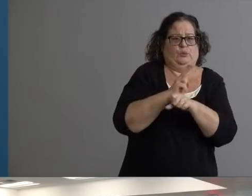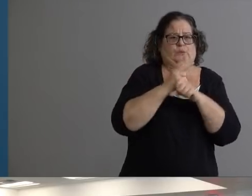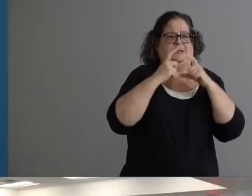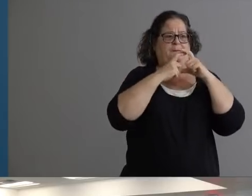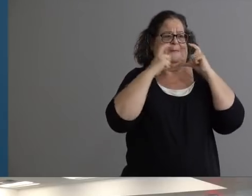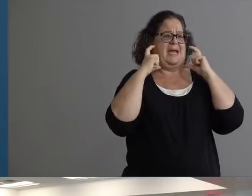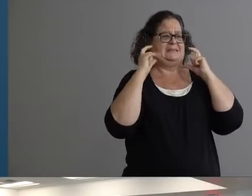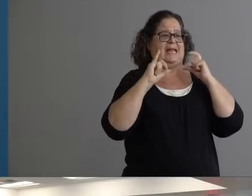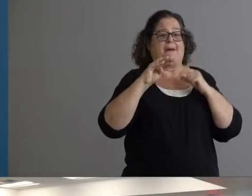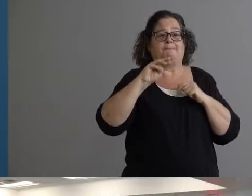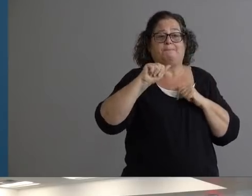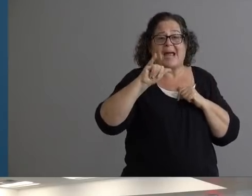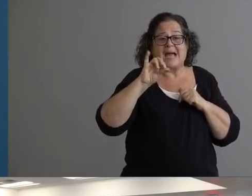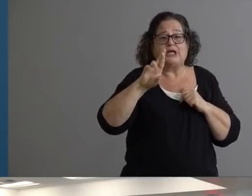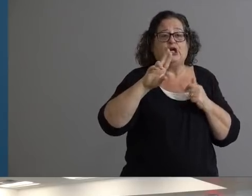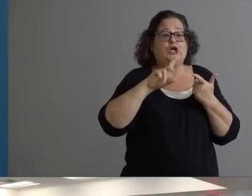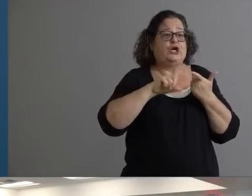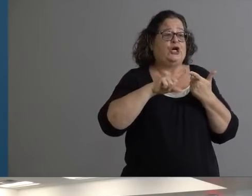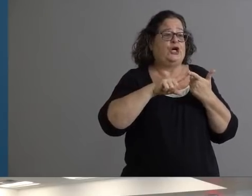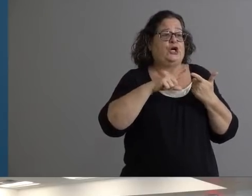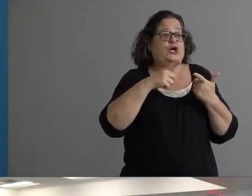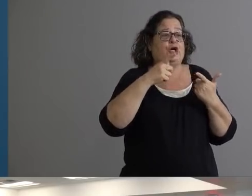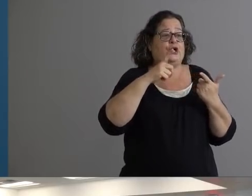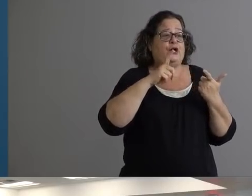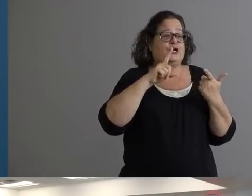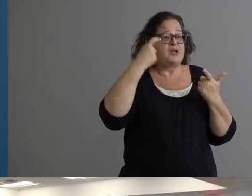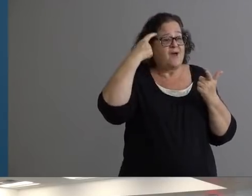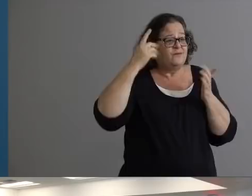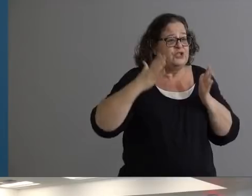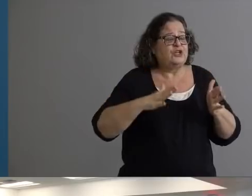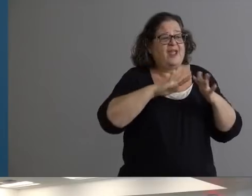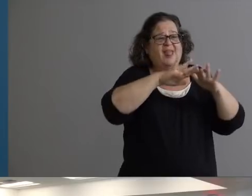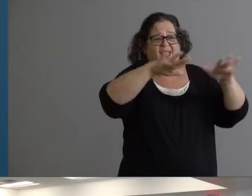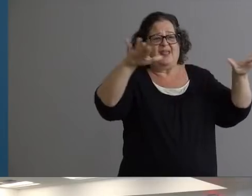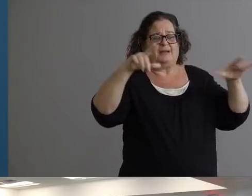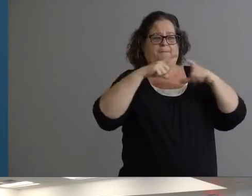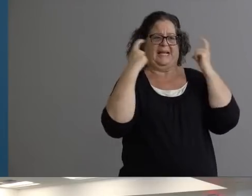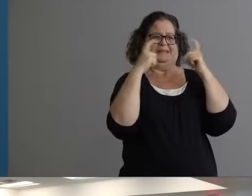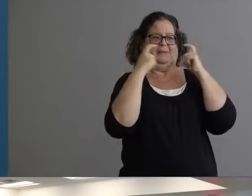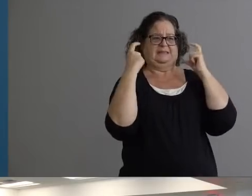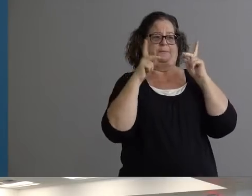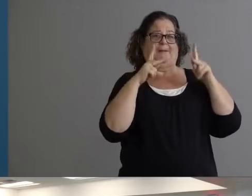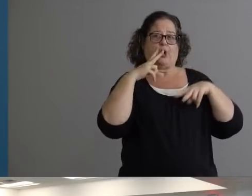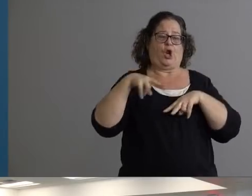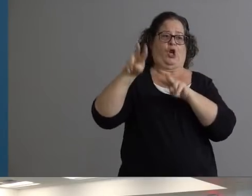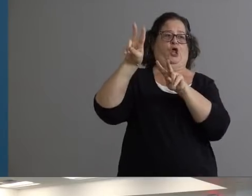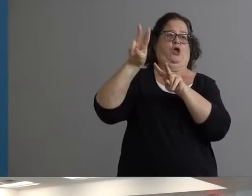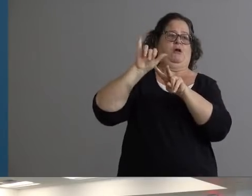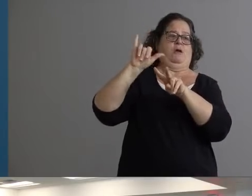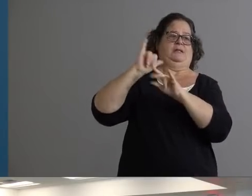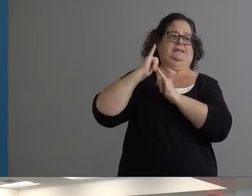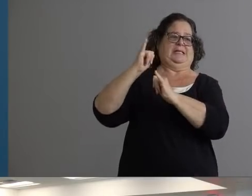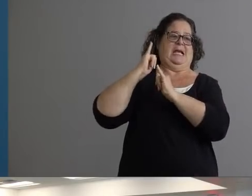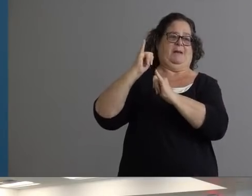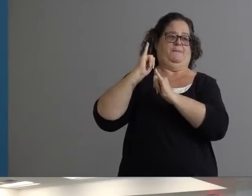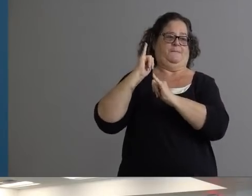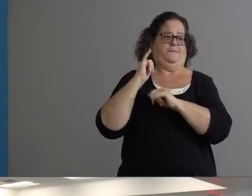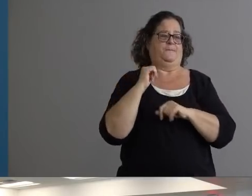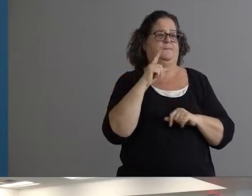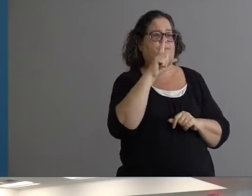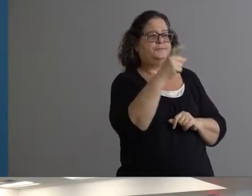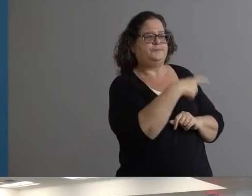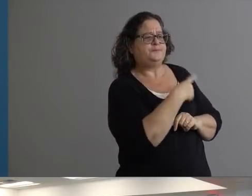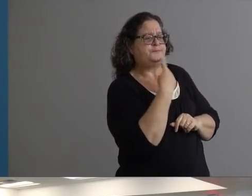aren't enforcing that and there are no mask mandates? I mean, again, is that kind of a half And this measure? is where, in terms of local decisions and